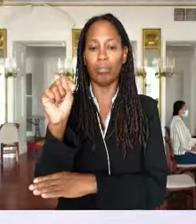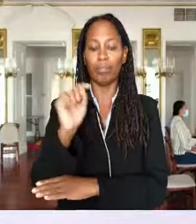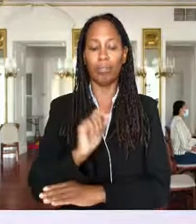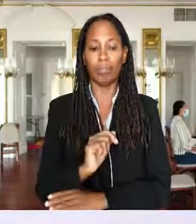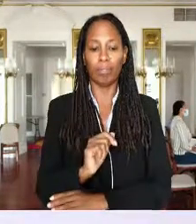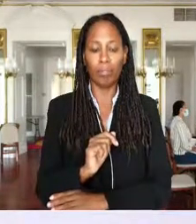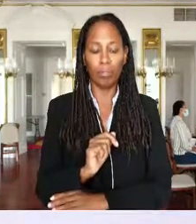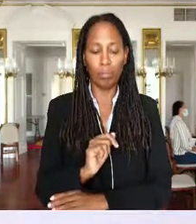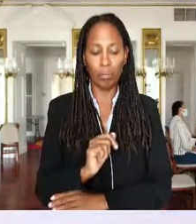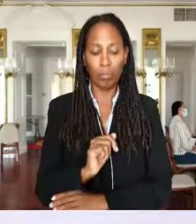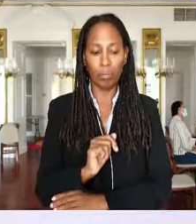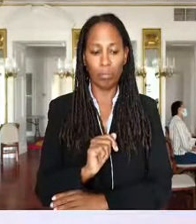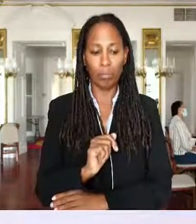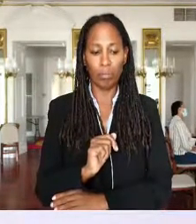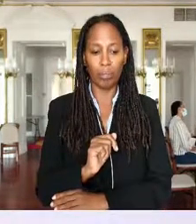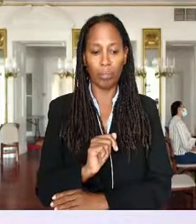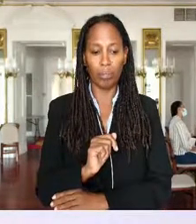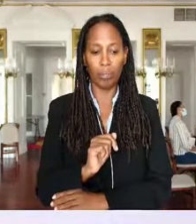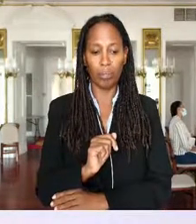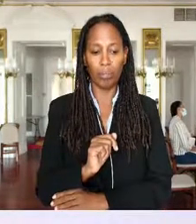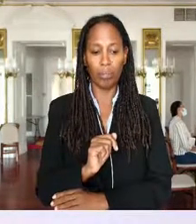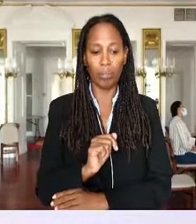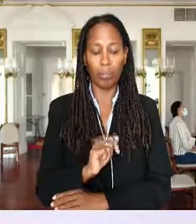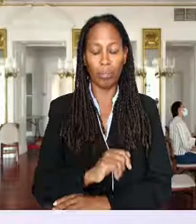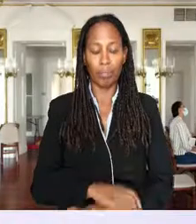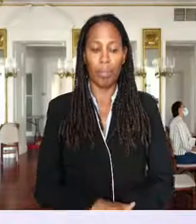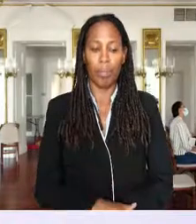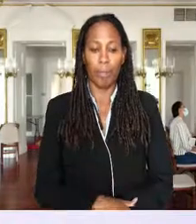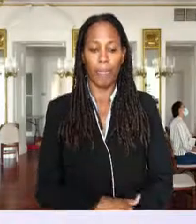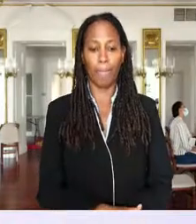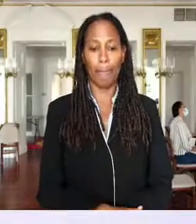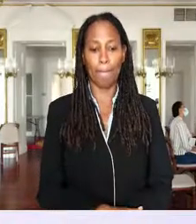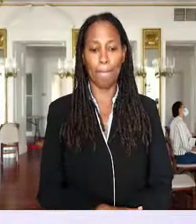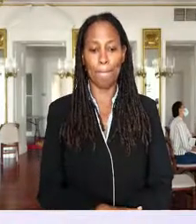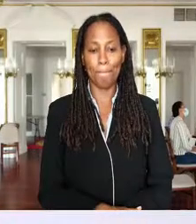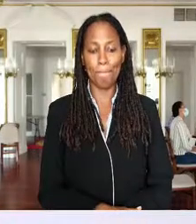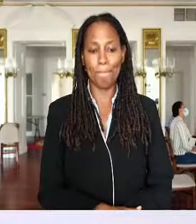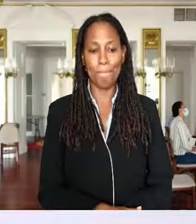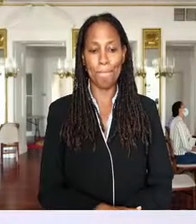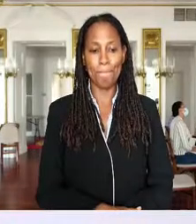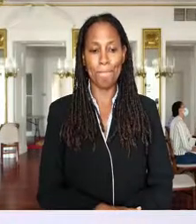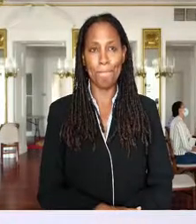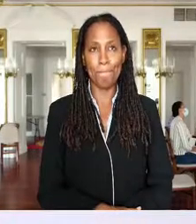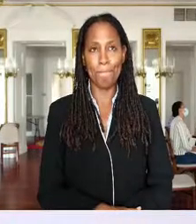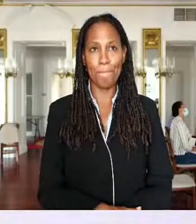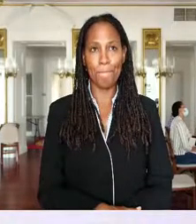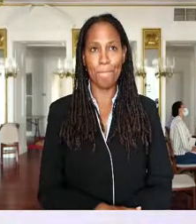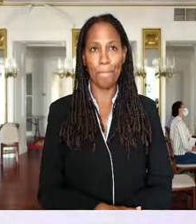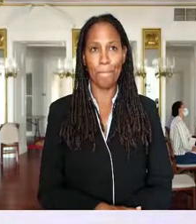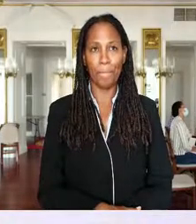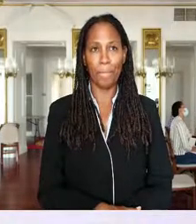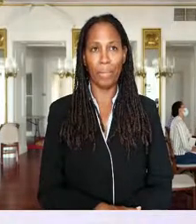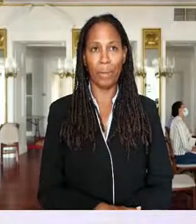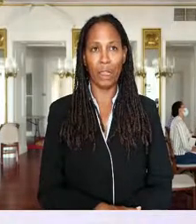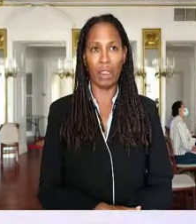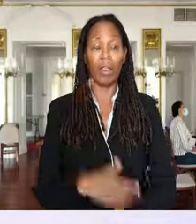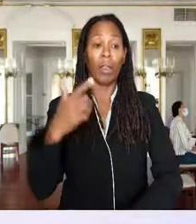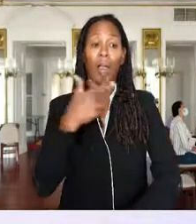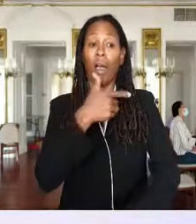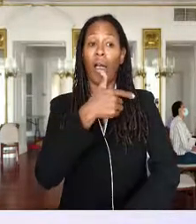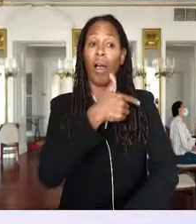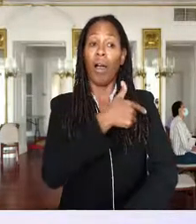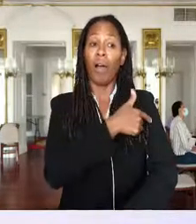A few questions. It doesn't appear as if we've seen too much of an uptick there in